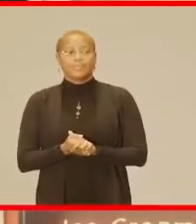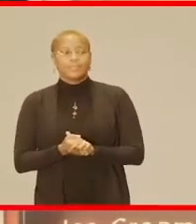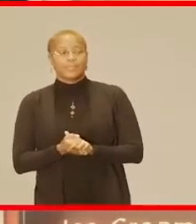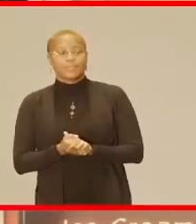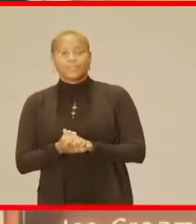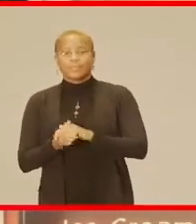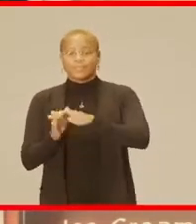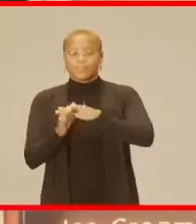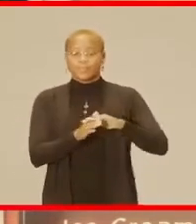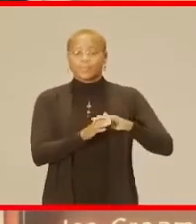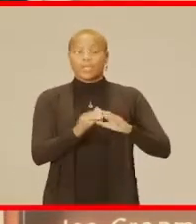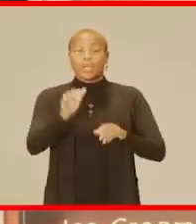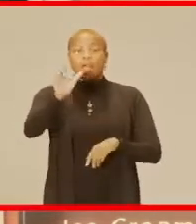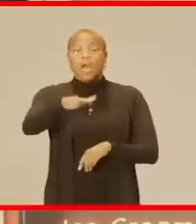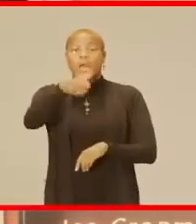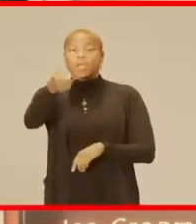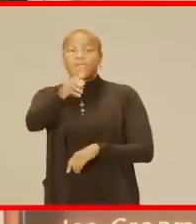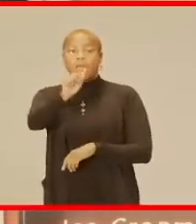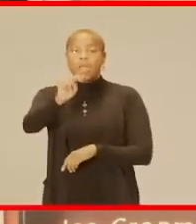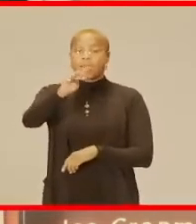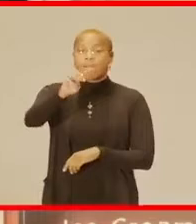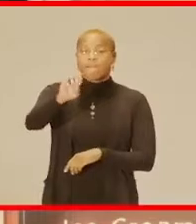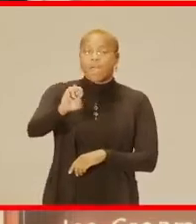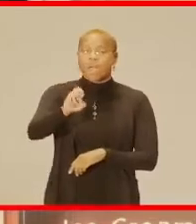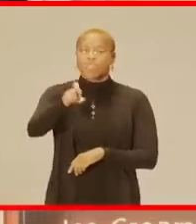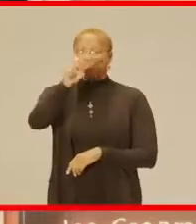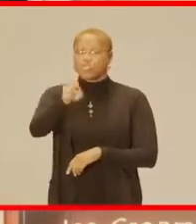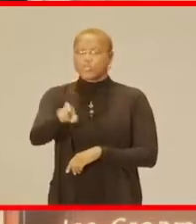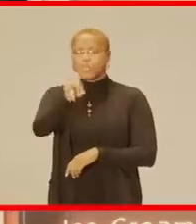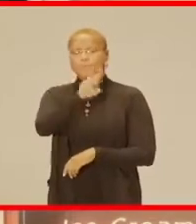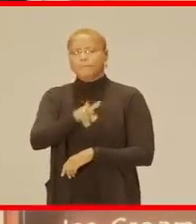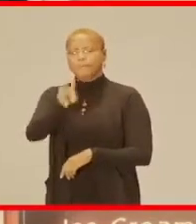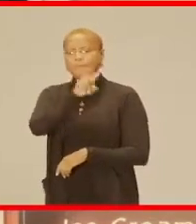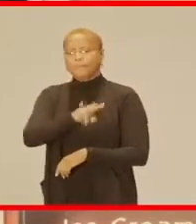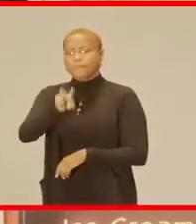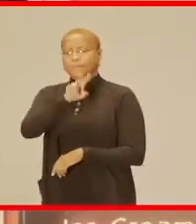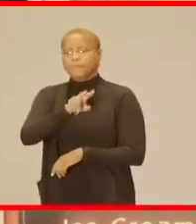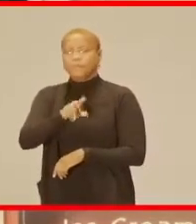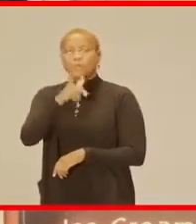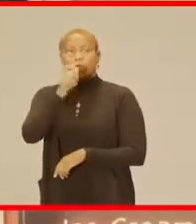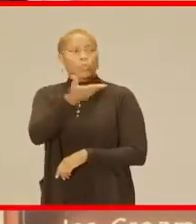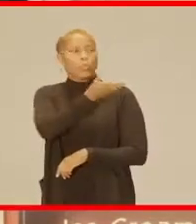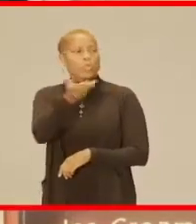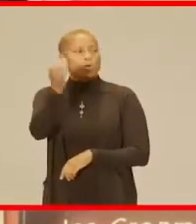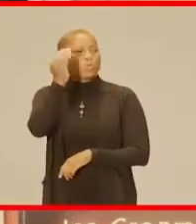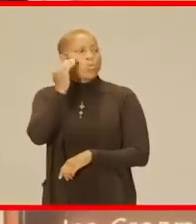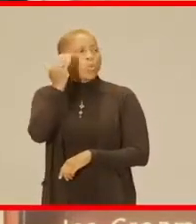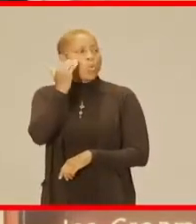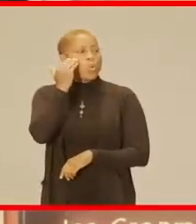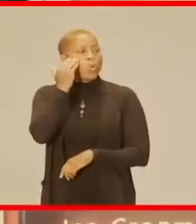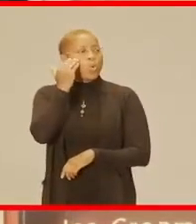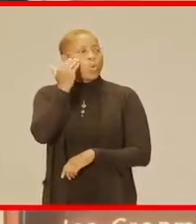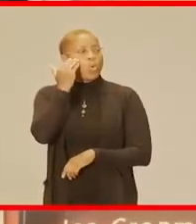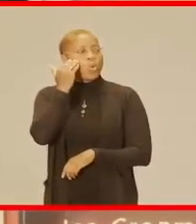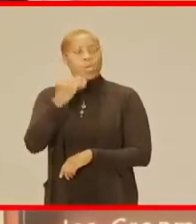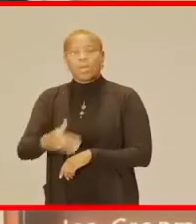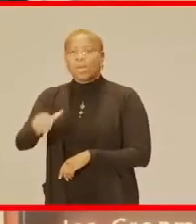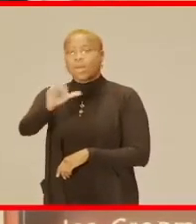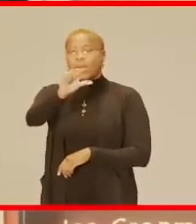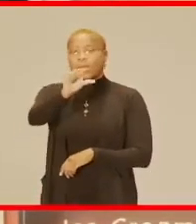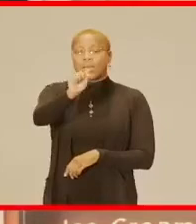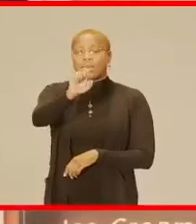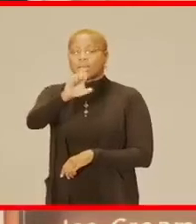Another anime that also should be taken into consideration. Who here is familiar with Cells at Work?